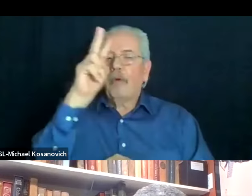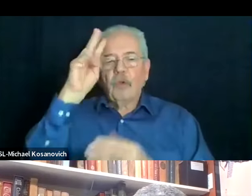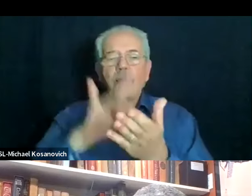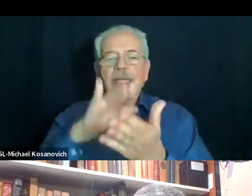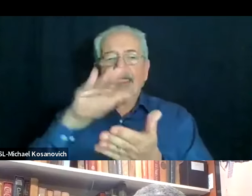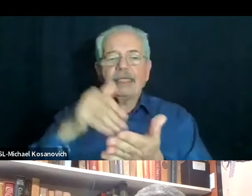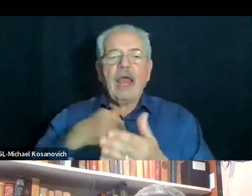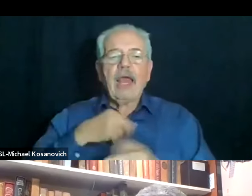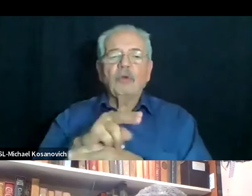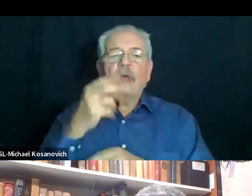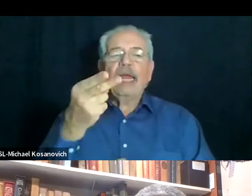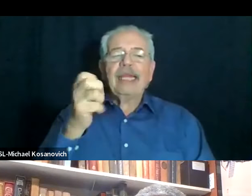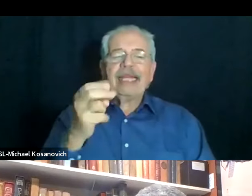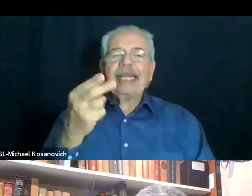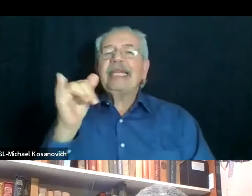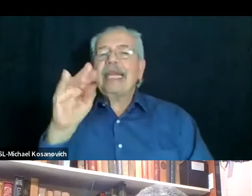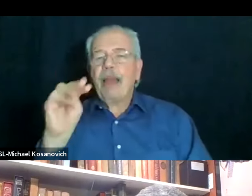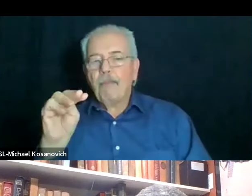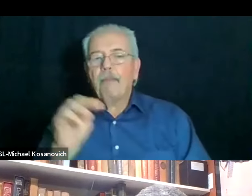and I use he, him pronouns.